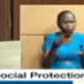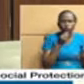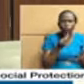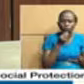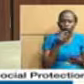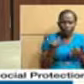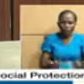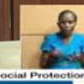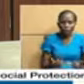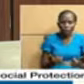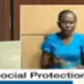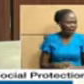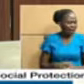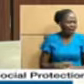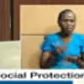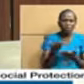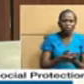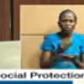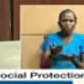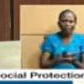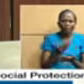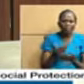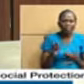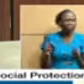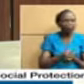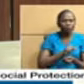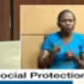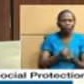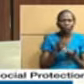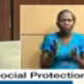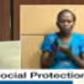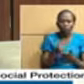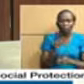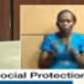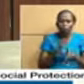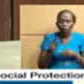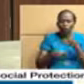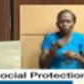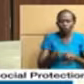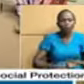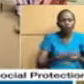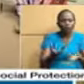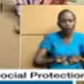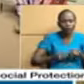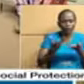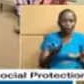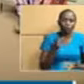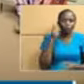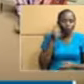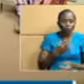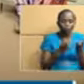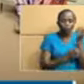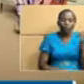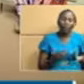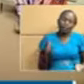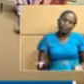now, Chegegwa, the matoke is just ripening because people are continuing to bring so that the poor can feed. If it wasn't for SOPs on how to